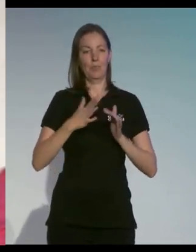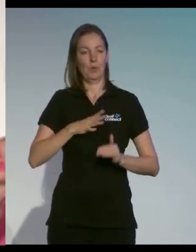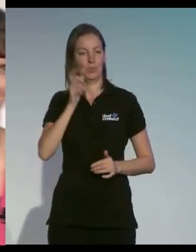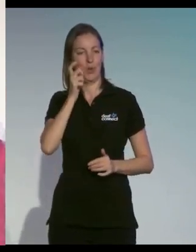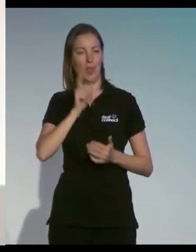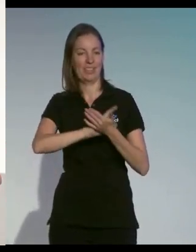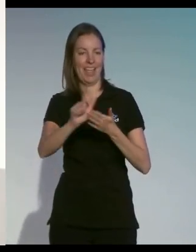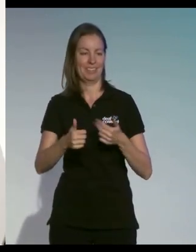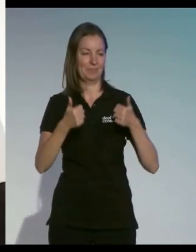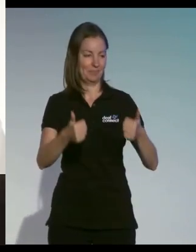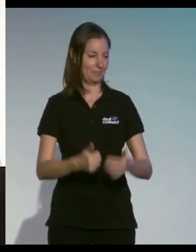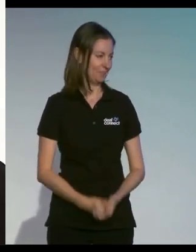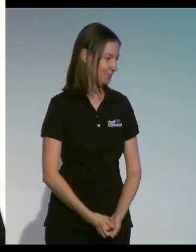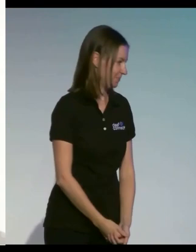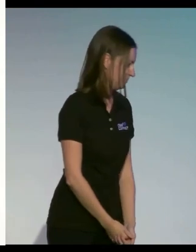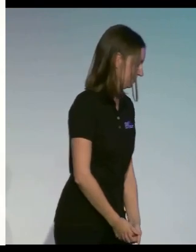Thanks, Paula.